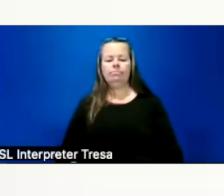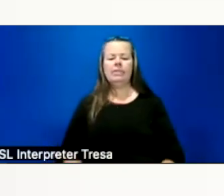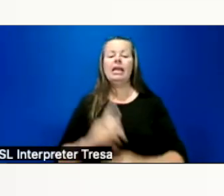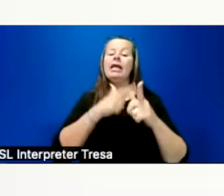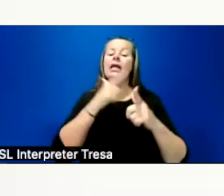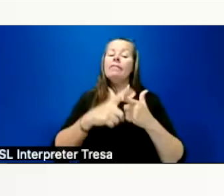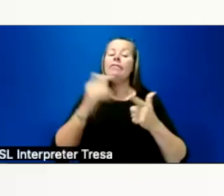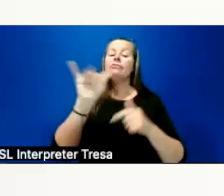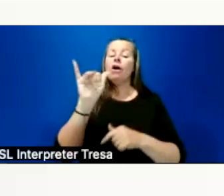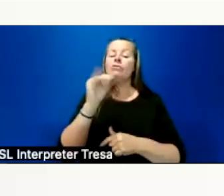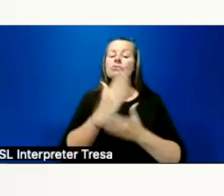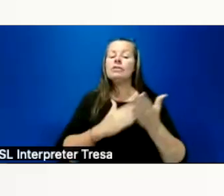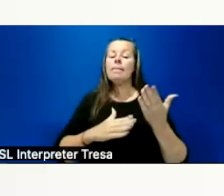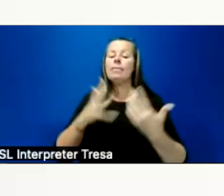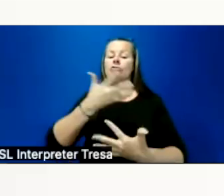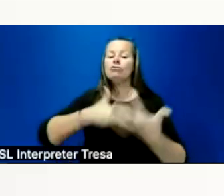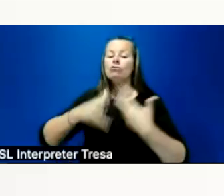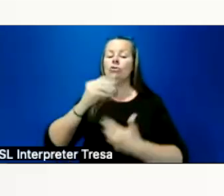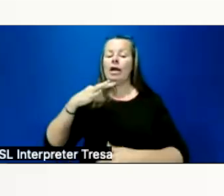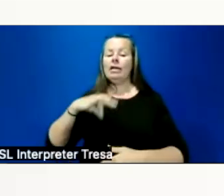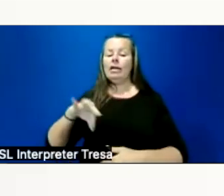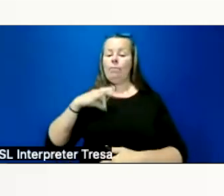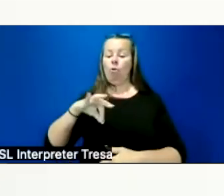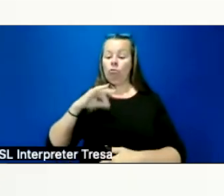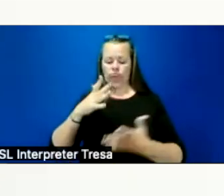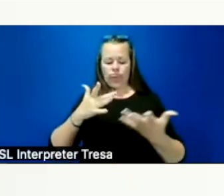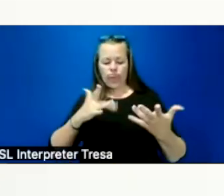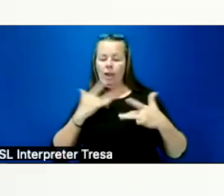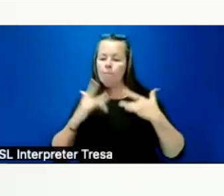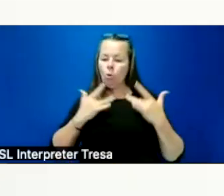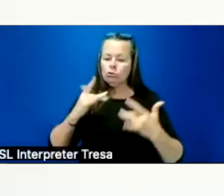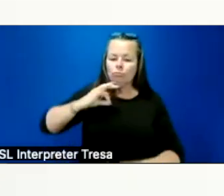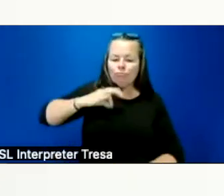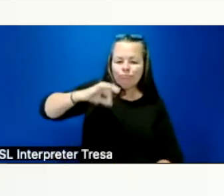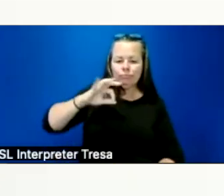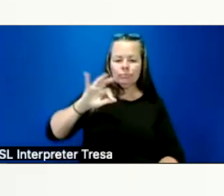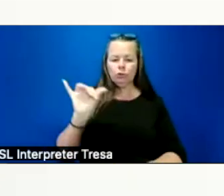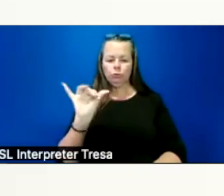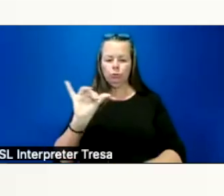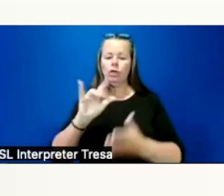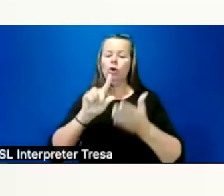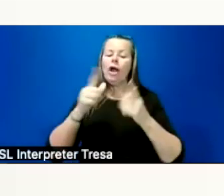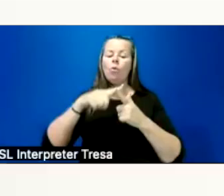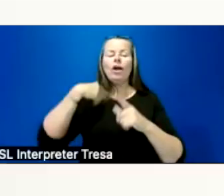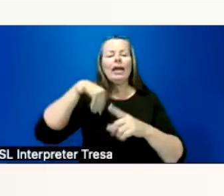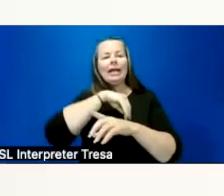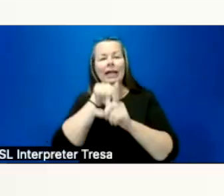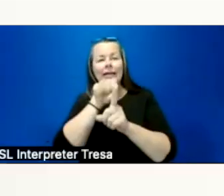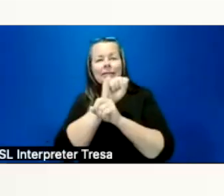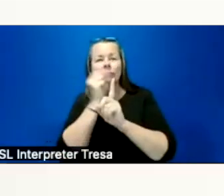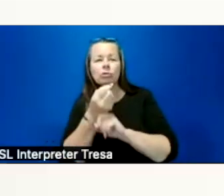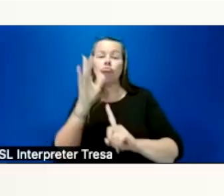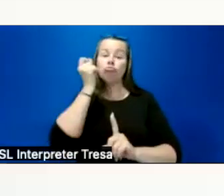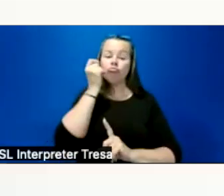benefits. And of course, when we are learning a language, this means that we are in a situation where we are understanding and